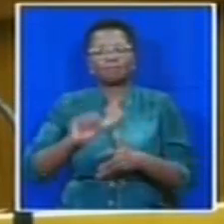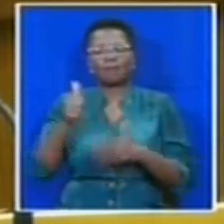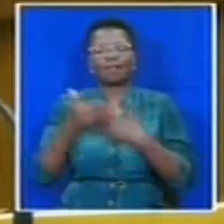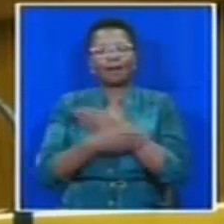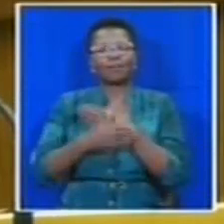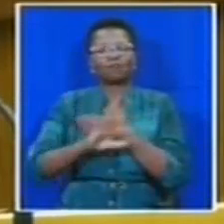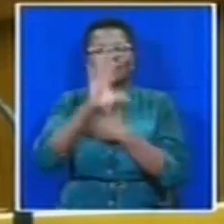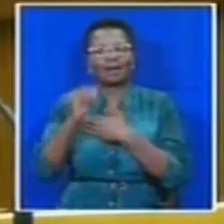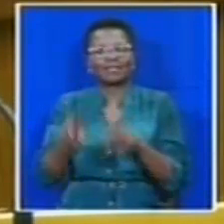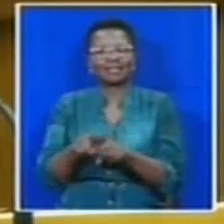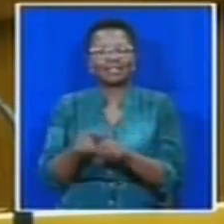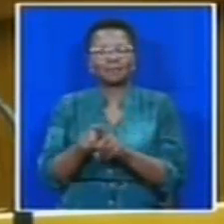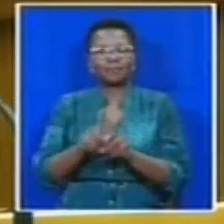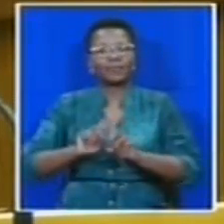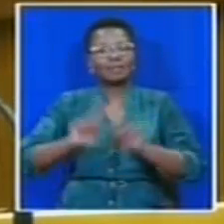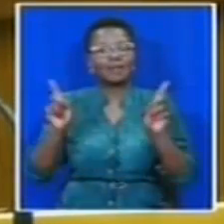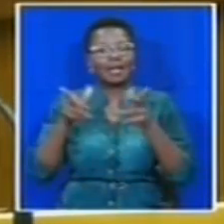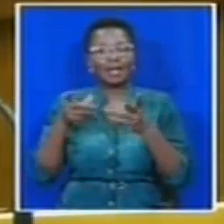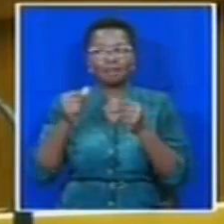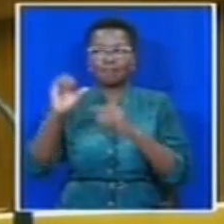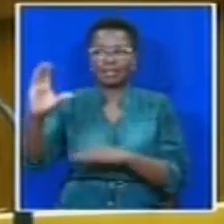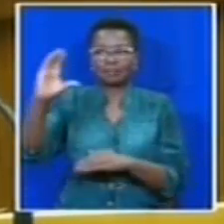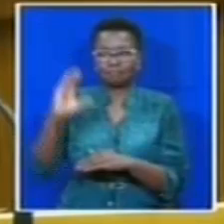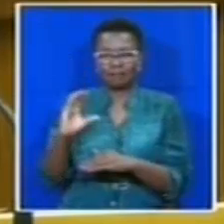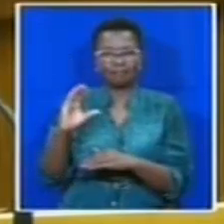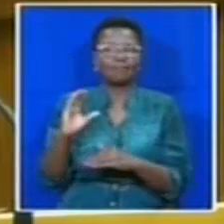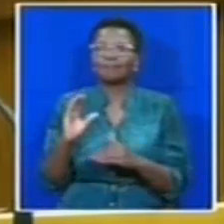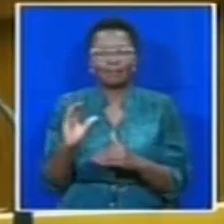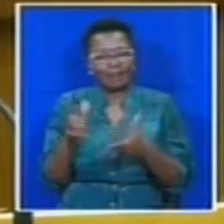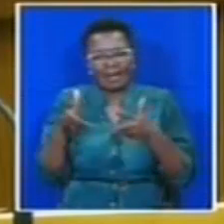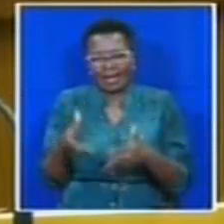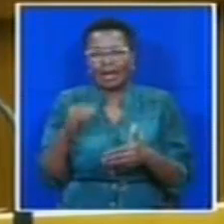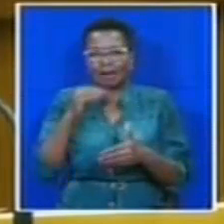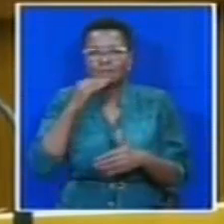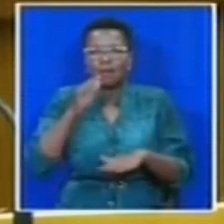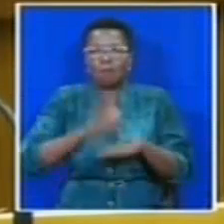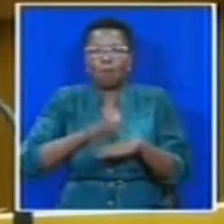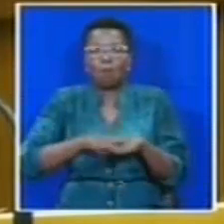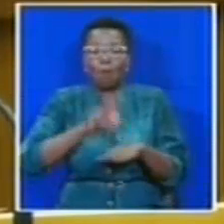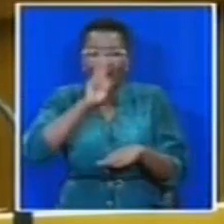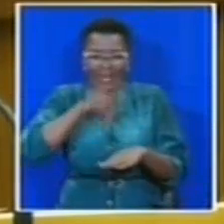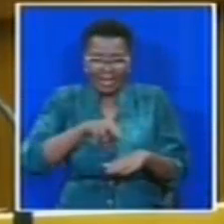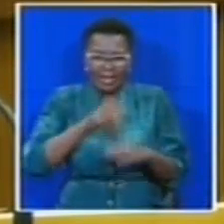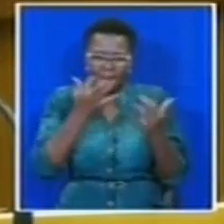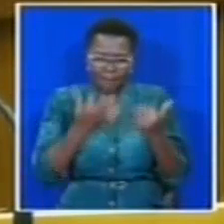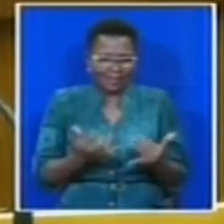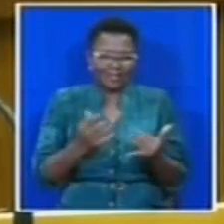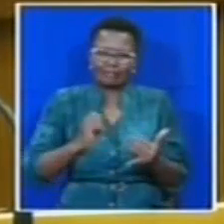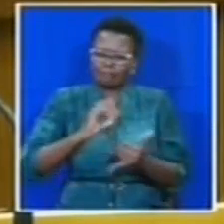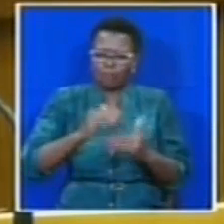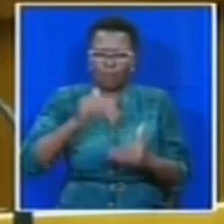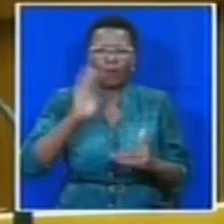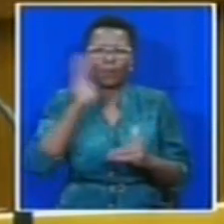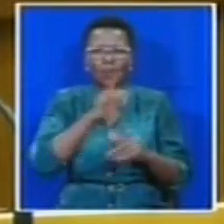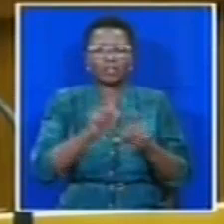However, this stimulus has led to limited impacts on investment in the real economy, trade, or the structural